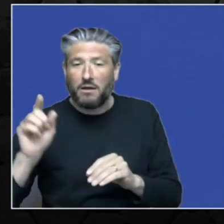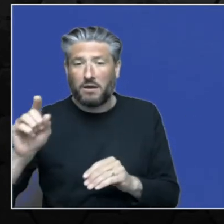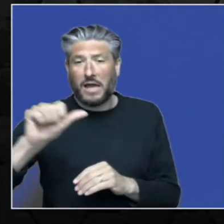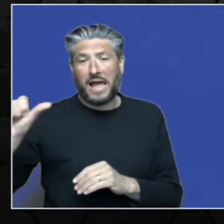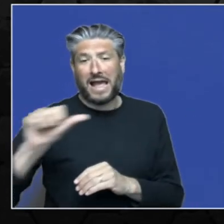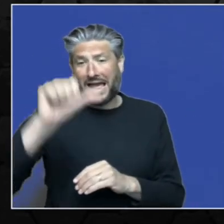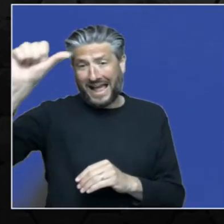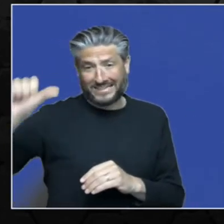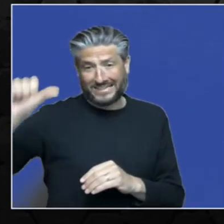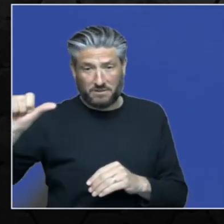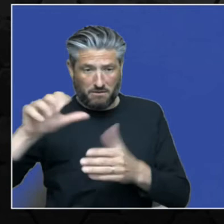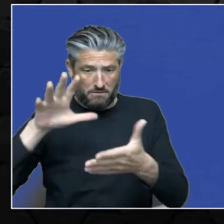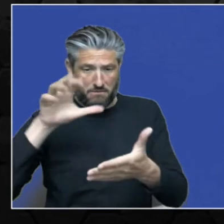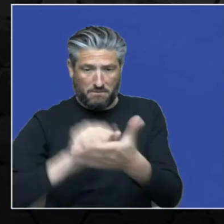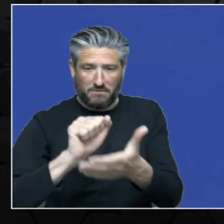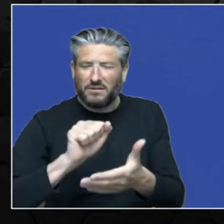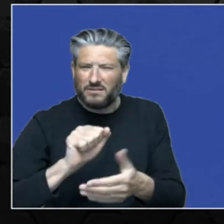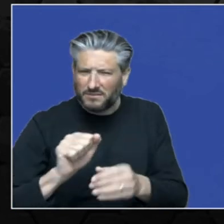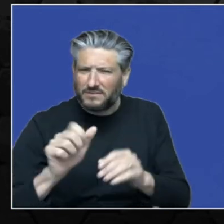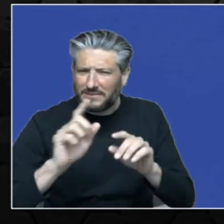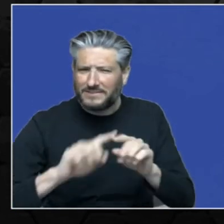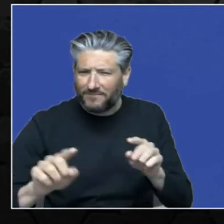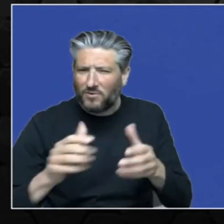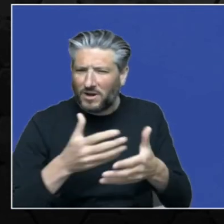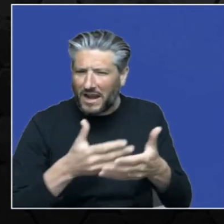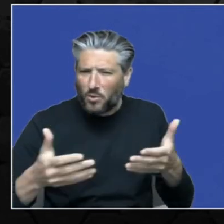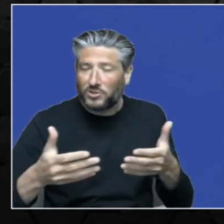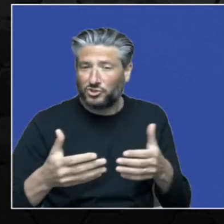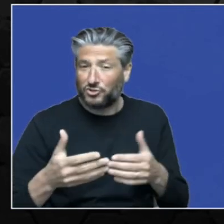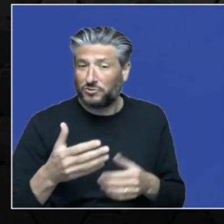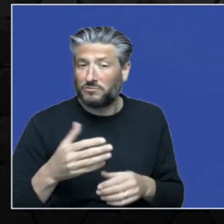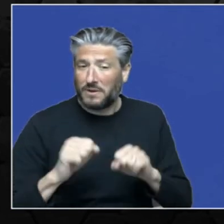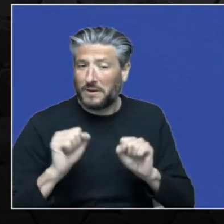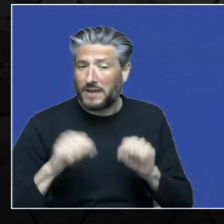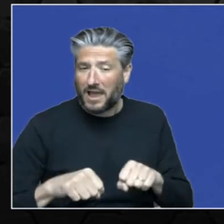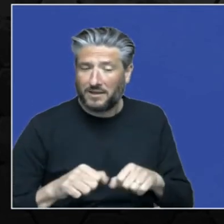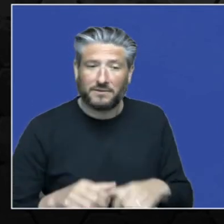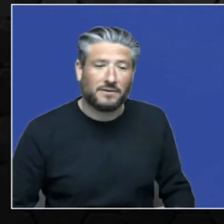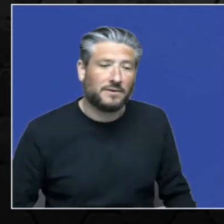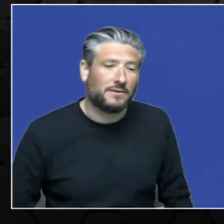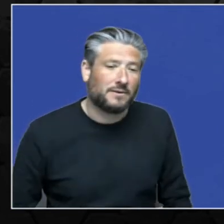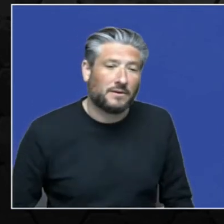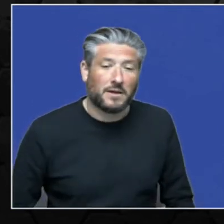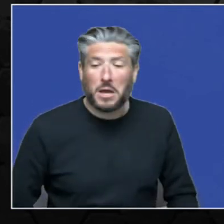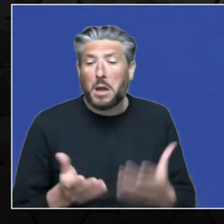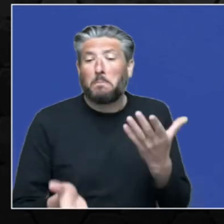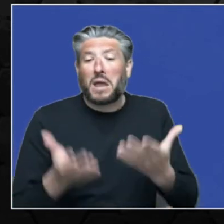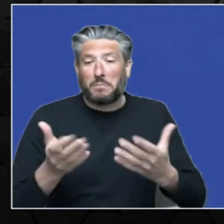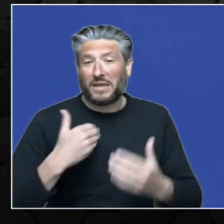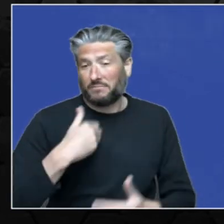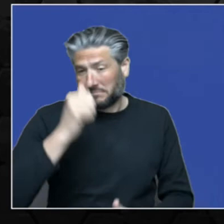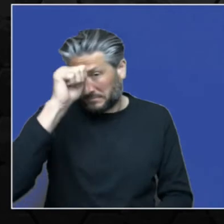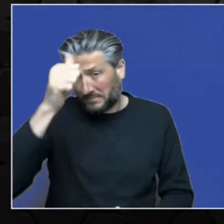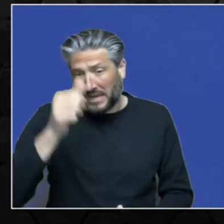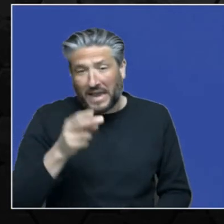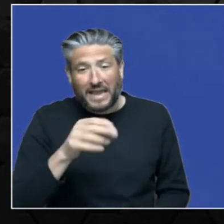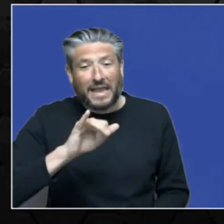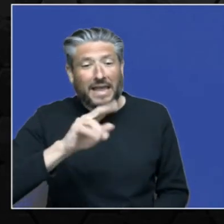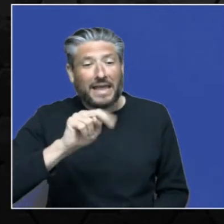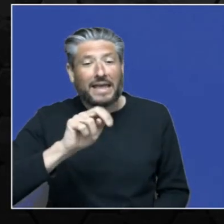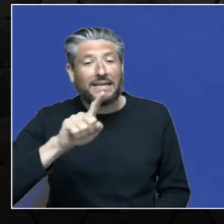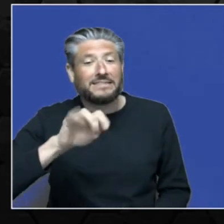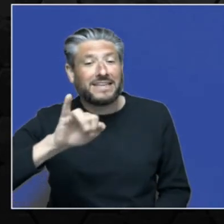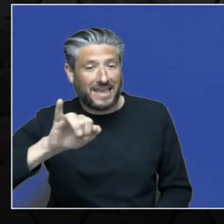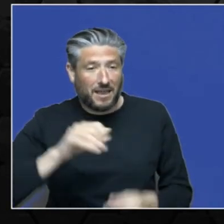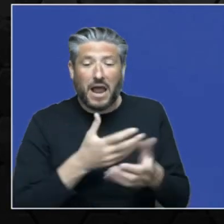don't think it supports Telugu, but it supports Hindi. So when you give a text in Hindi, it would automatically detect the language as this is